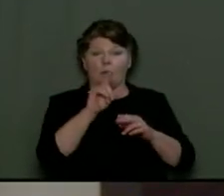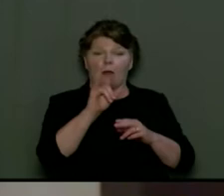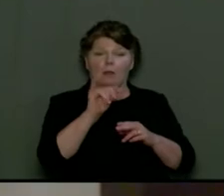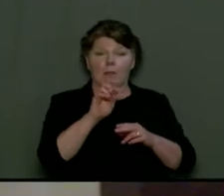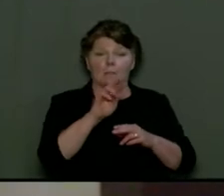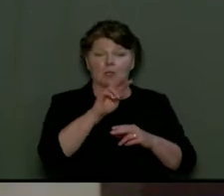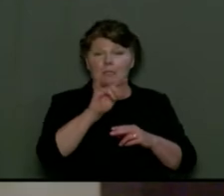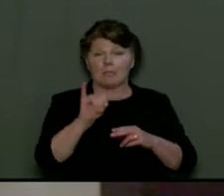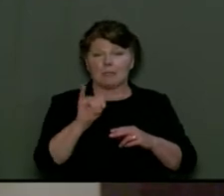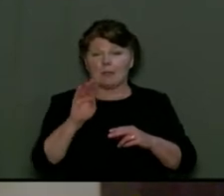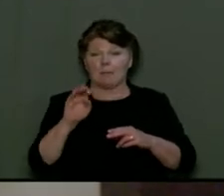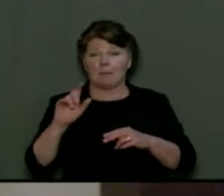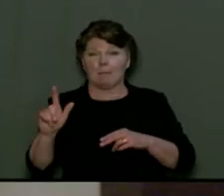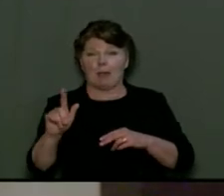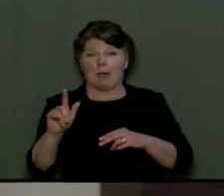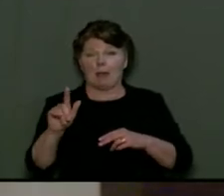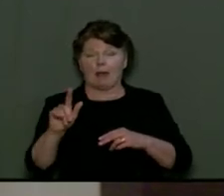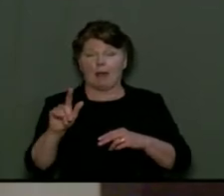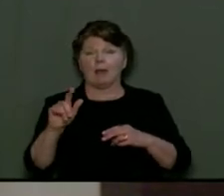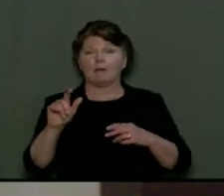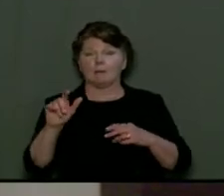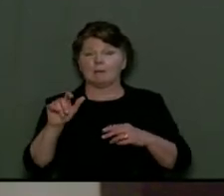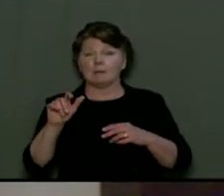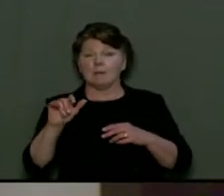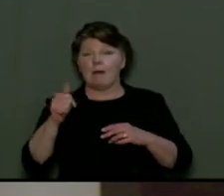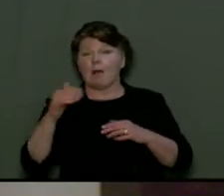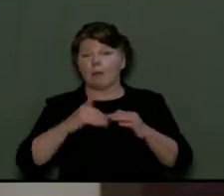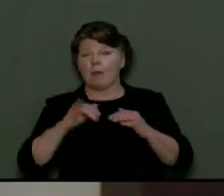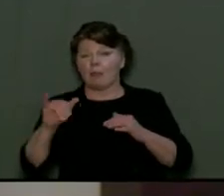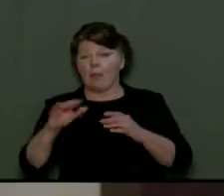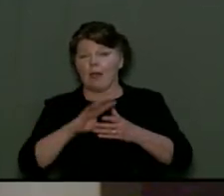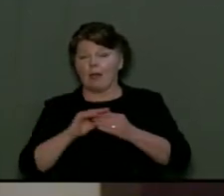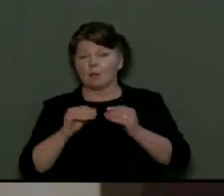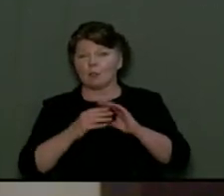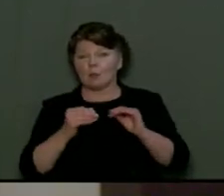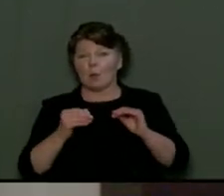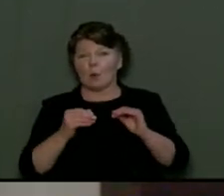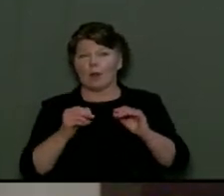Bell besides that legend, and because it was